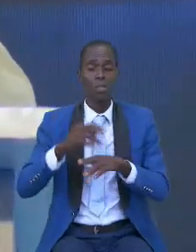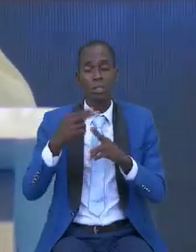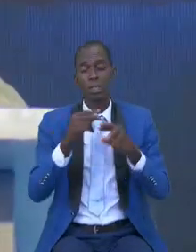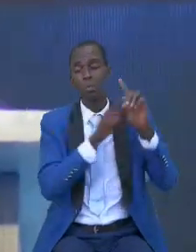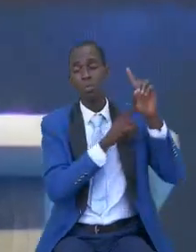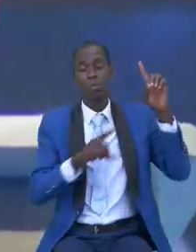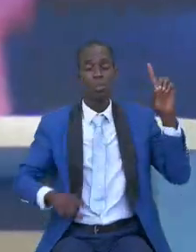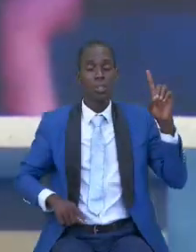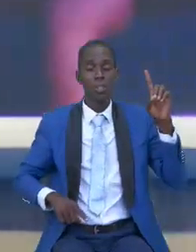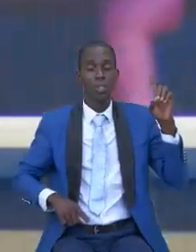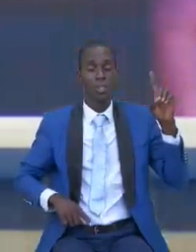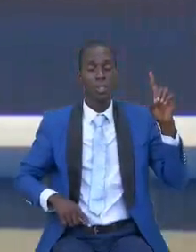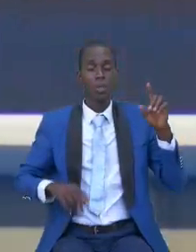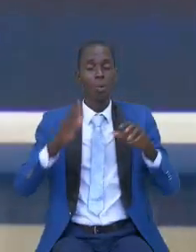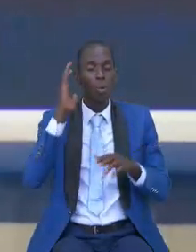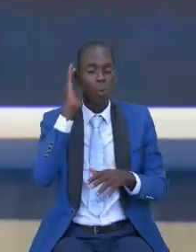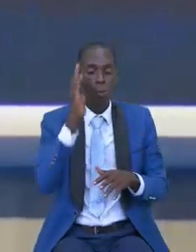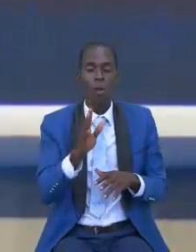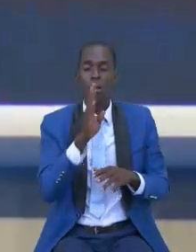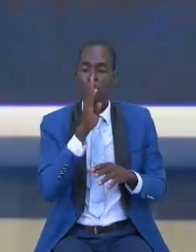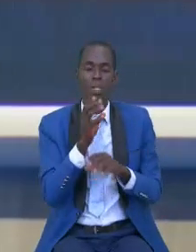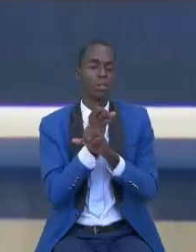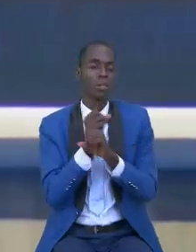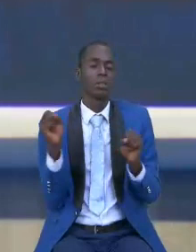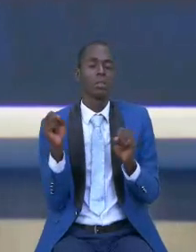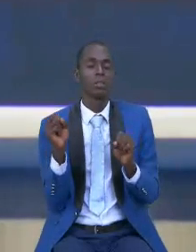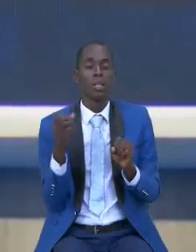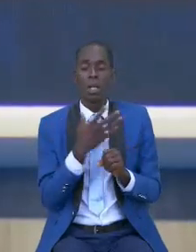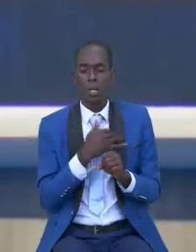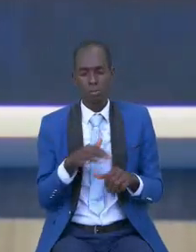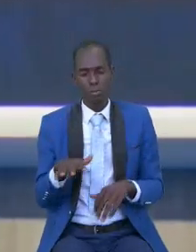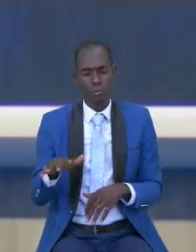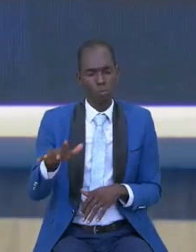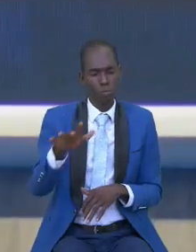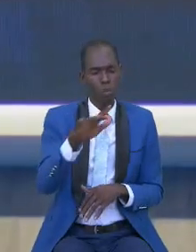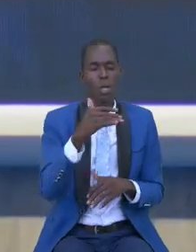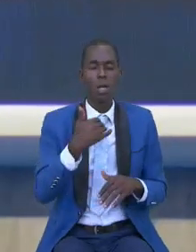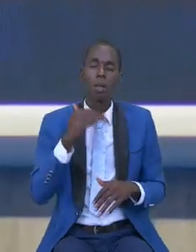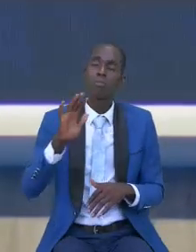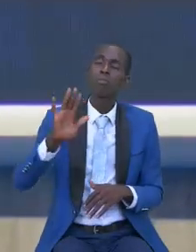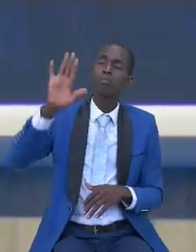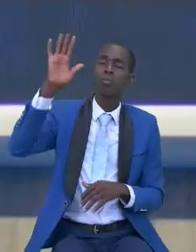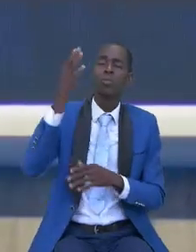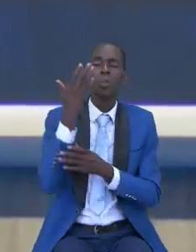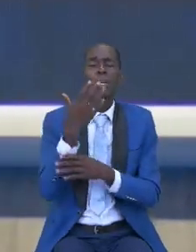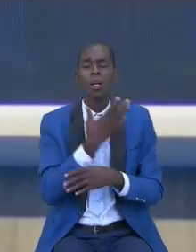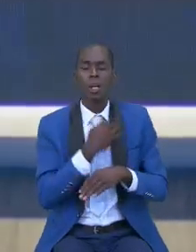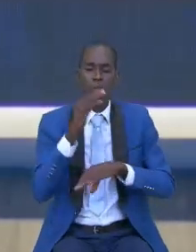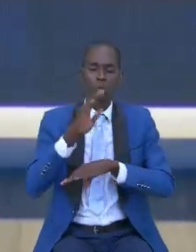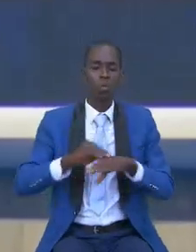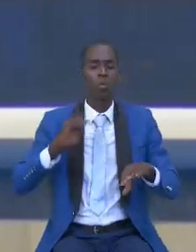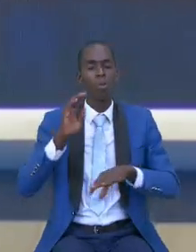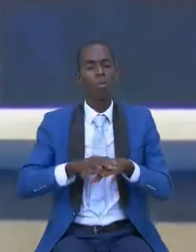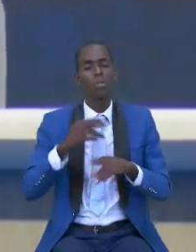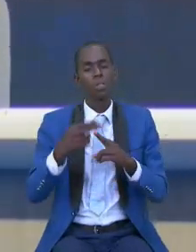the Lord will be saved. And these ones have raised up their hands and called upon your